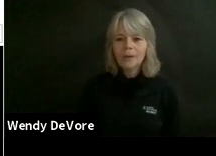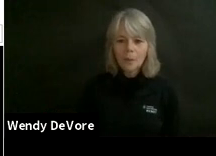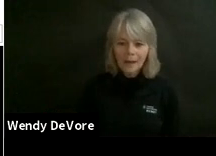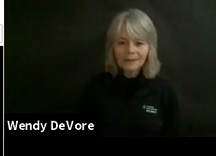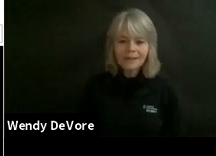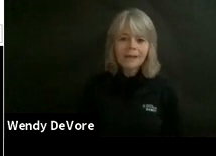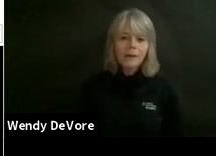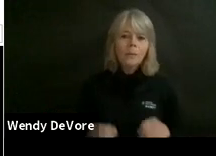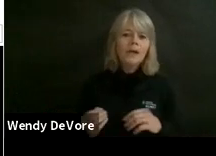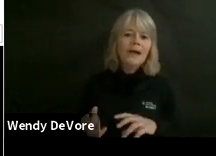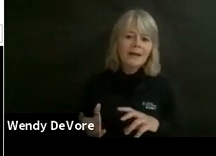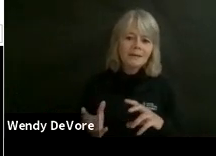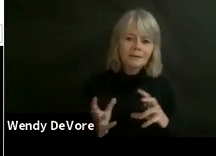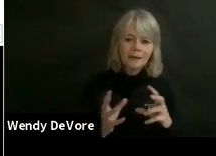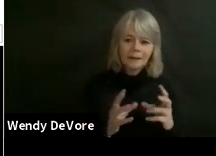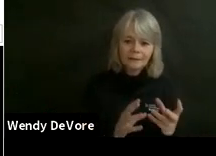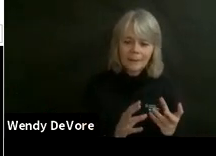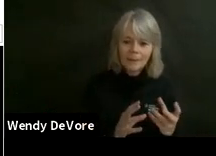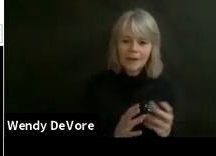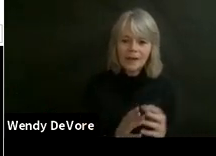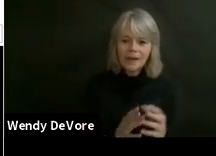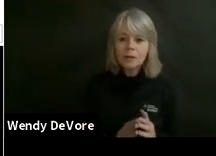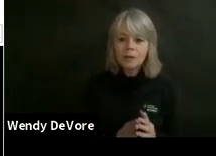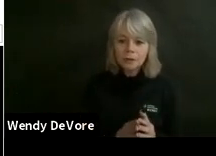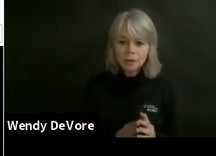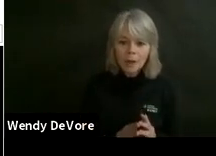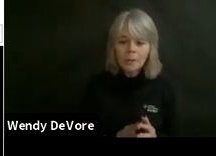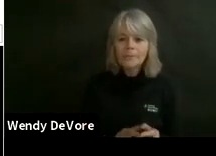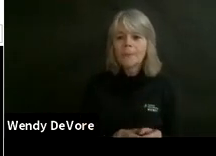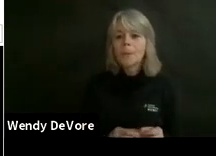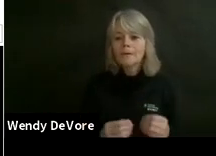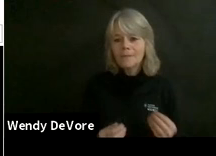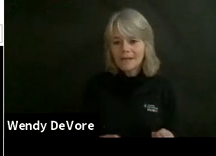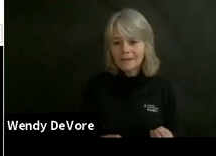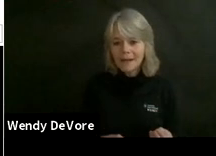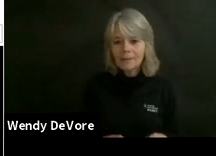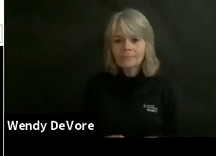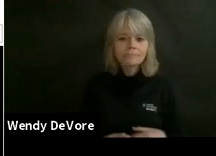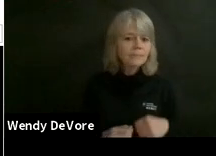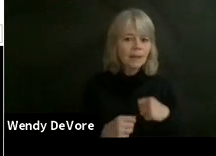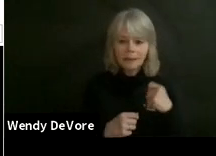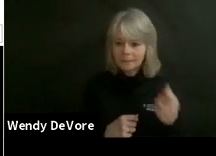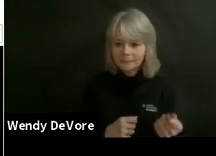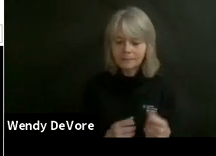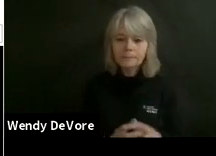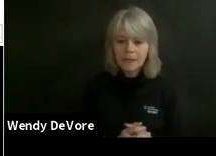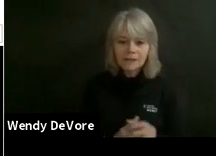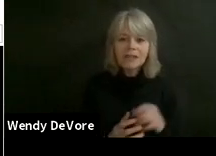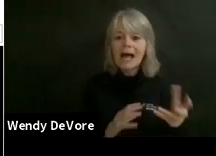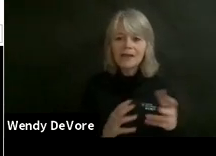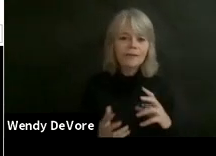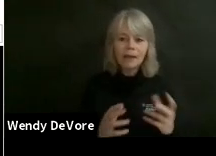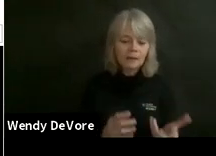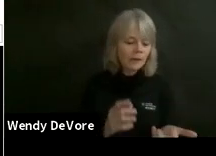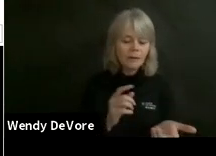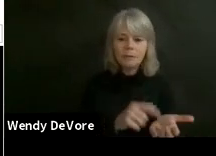requires, whereas something like Google Duo or FaceTime. It's